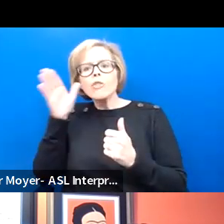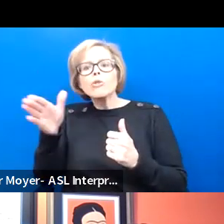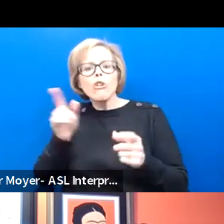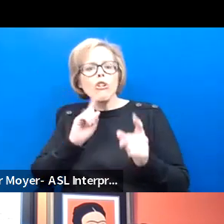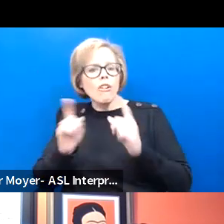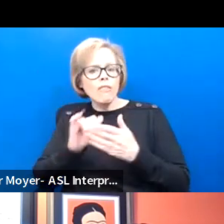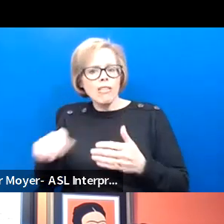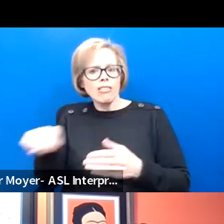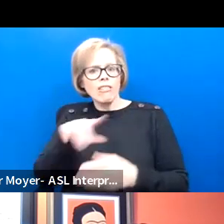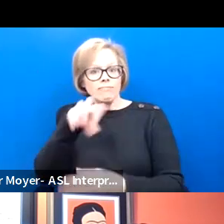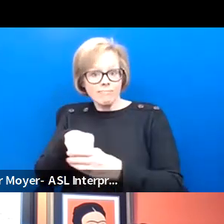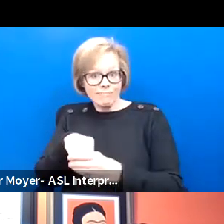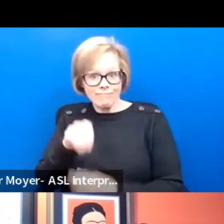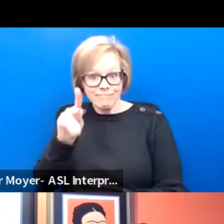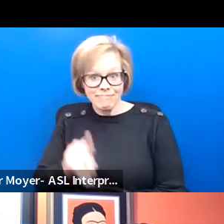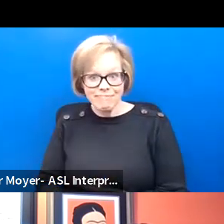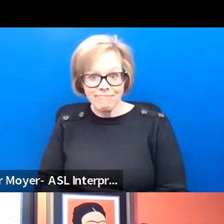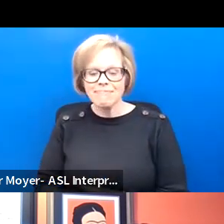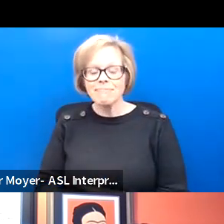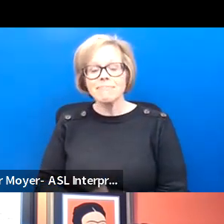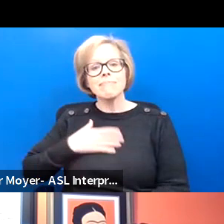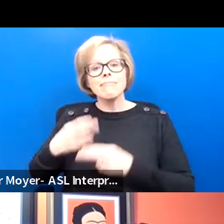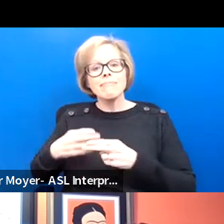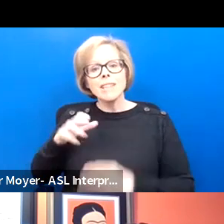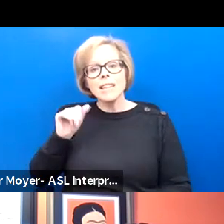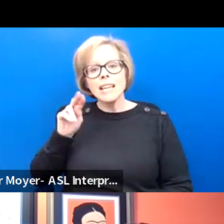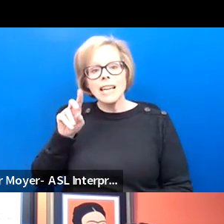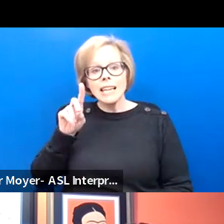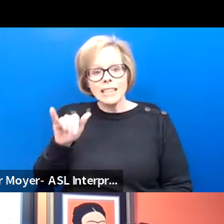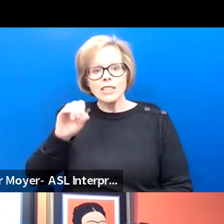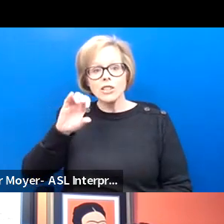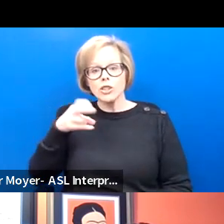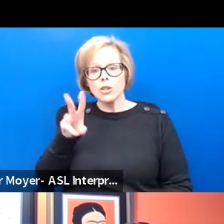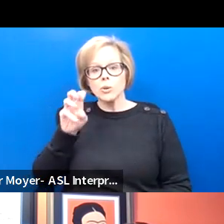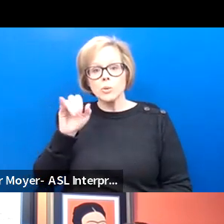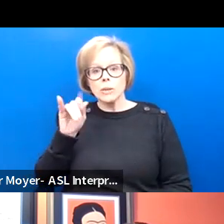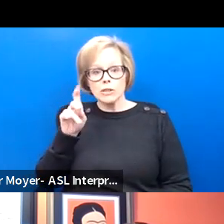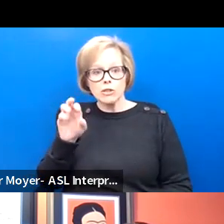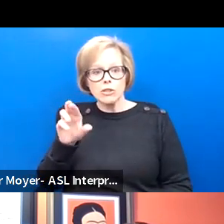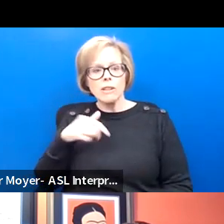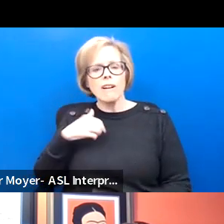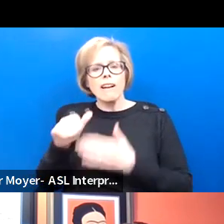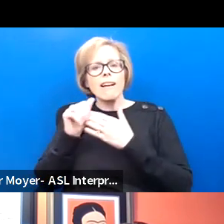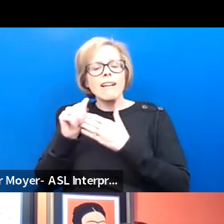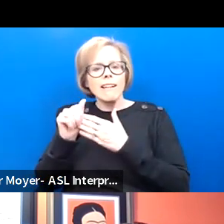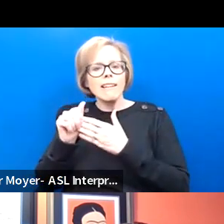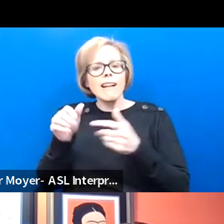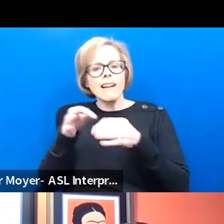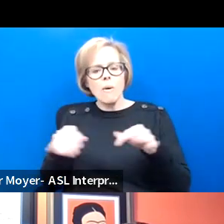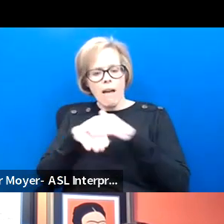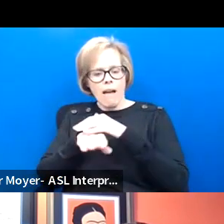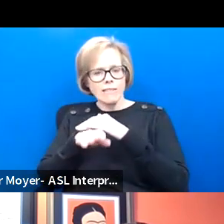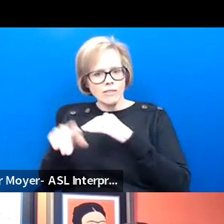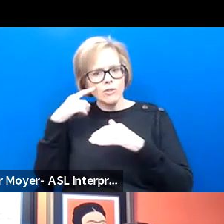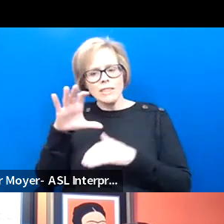they're a part of. My name's Andy Schweeder, and I lead the language access team at Cincinnati Children's Hospital Medical